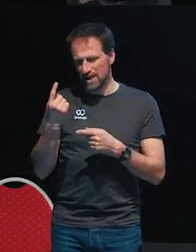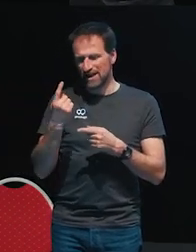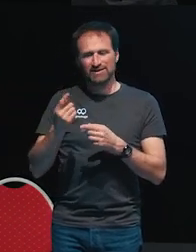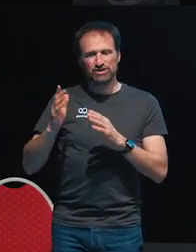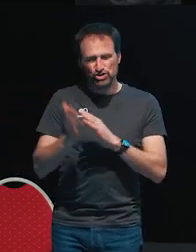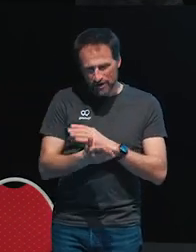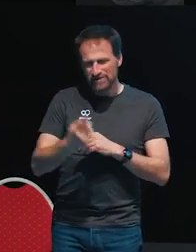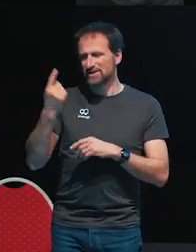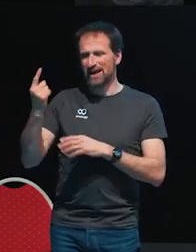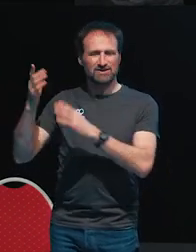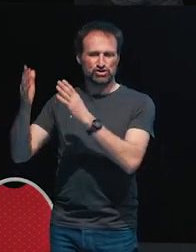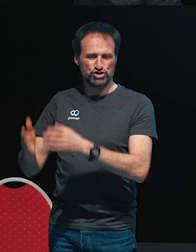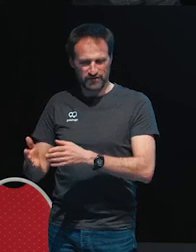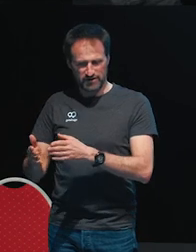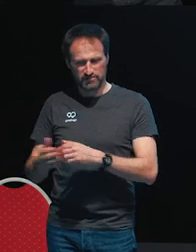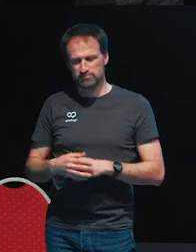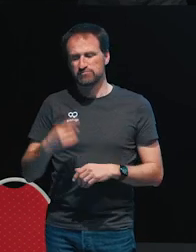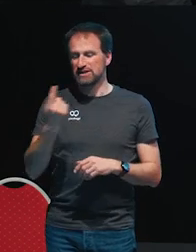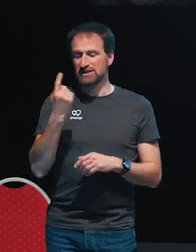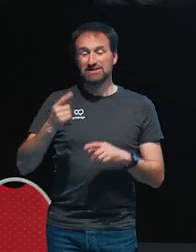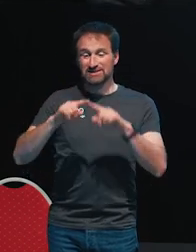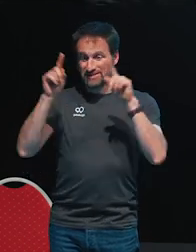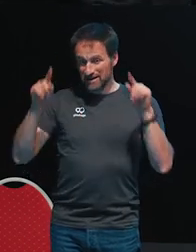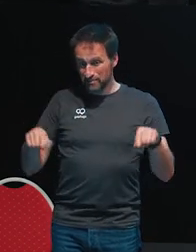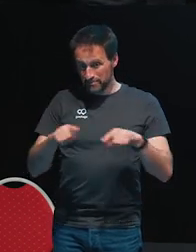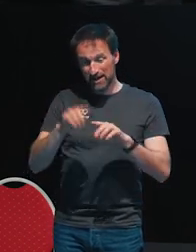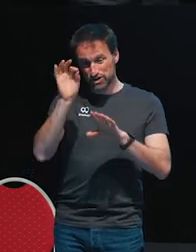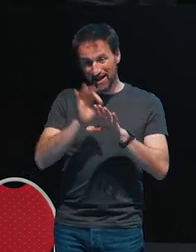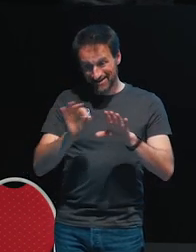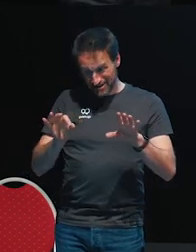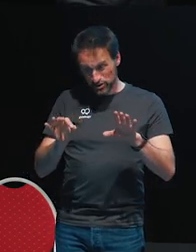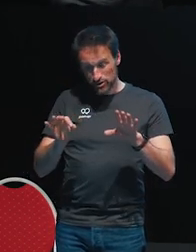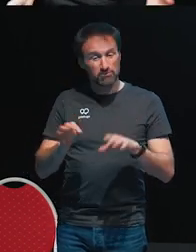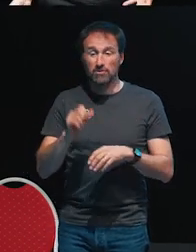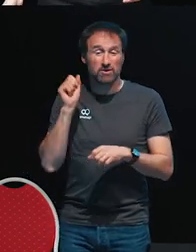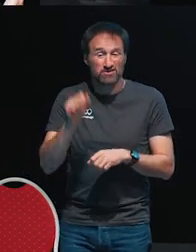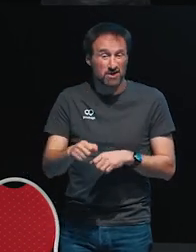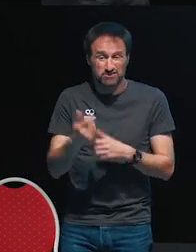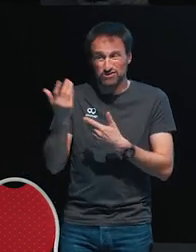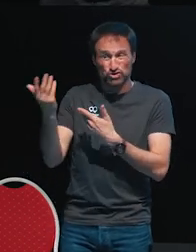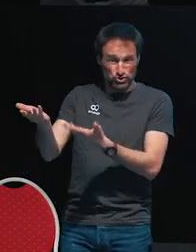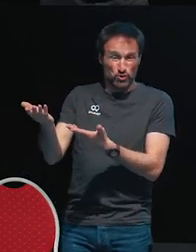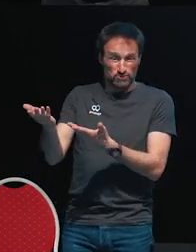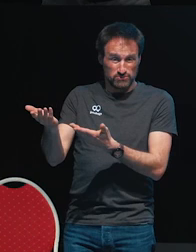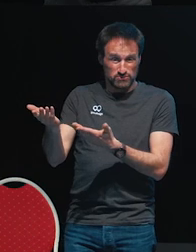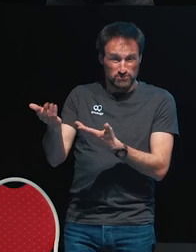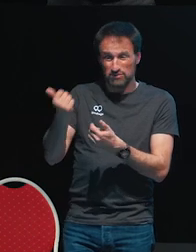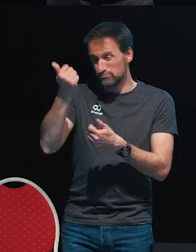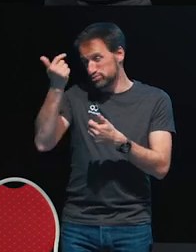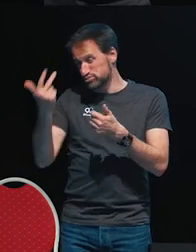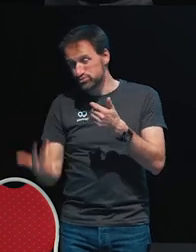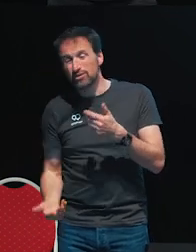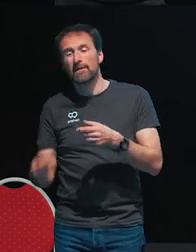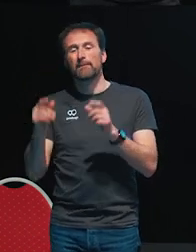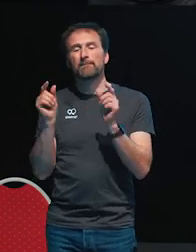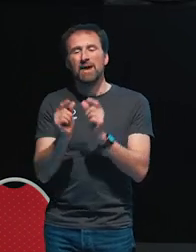server. While when you have a single page architecture, it can be something like this. You can have a bunch of microservices,